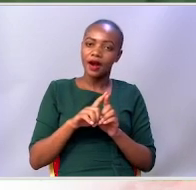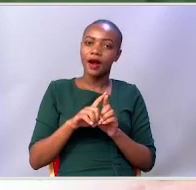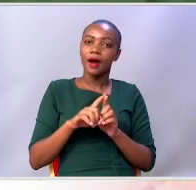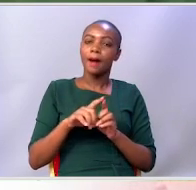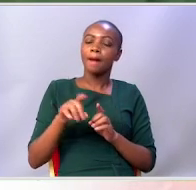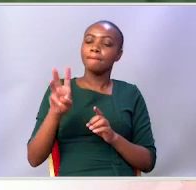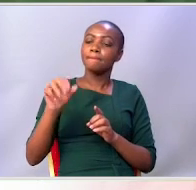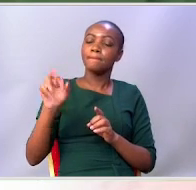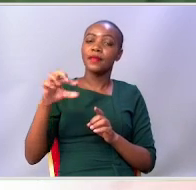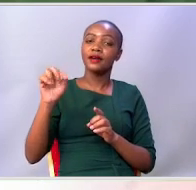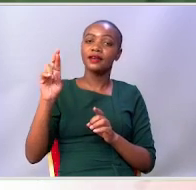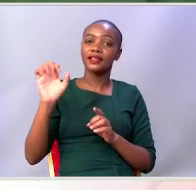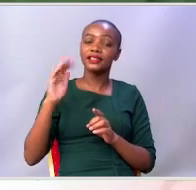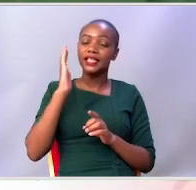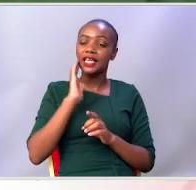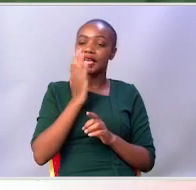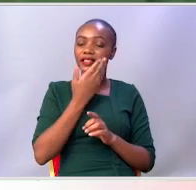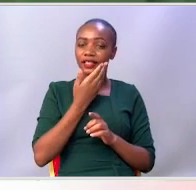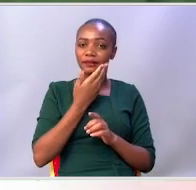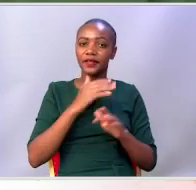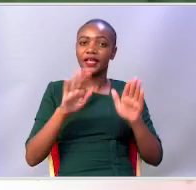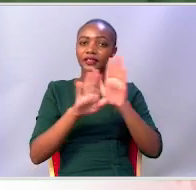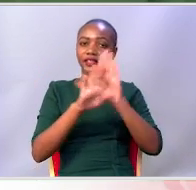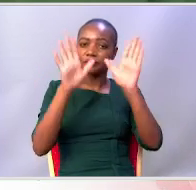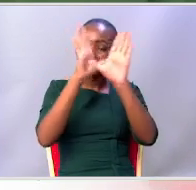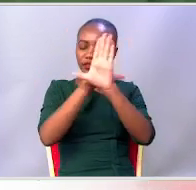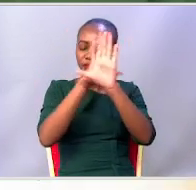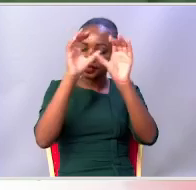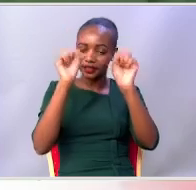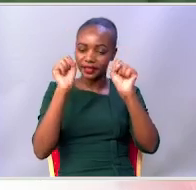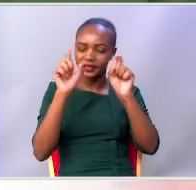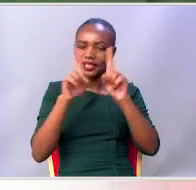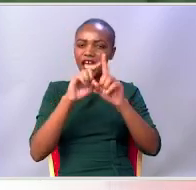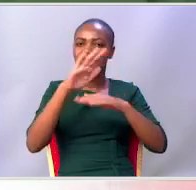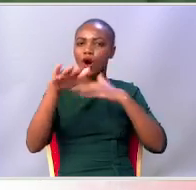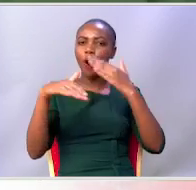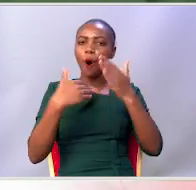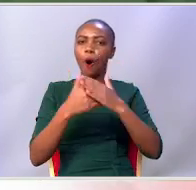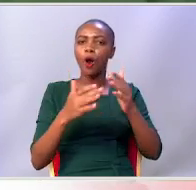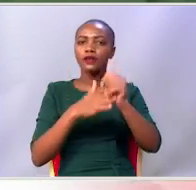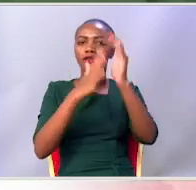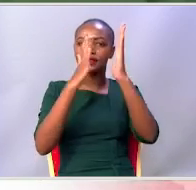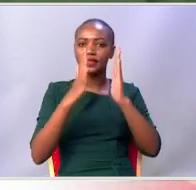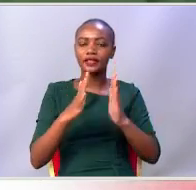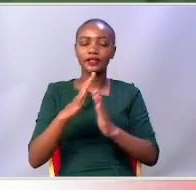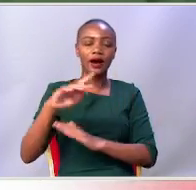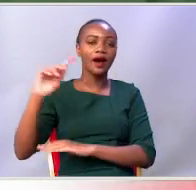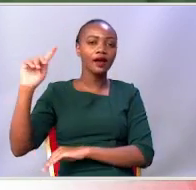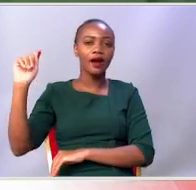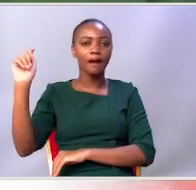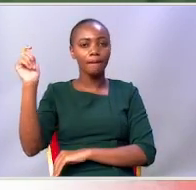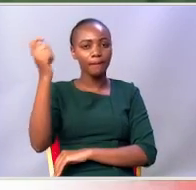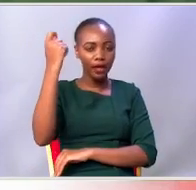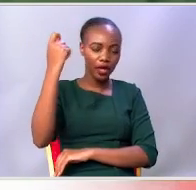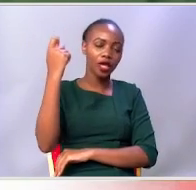Naibu Rais, viongozi wote mfika hapa siku ya leo. Harambe!